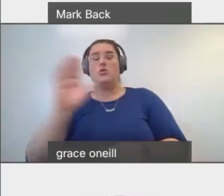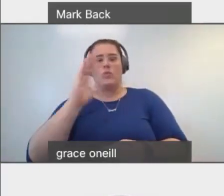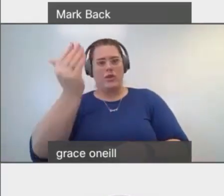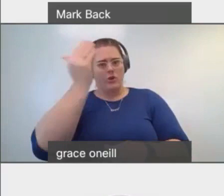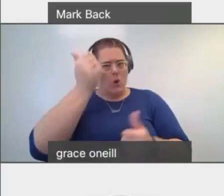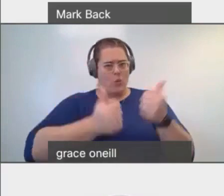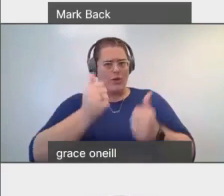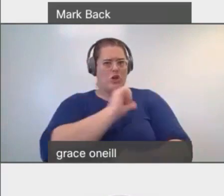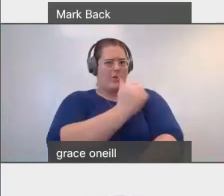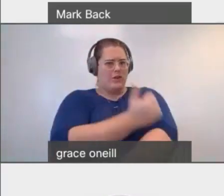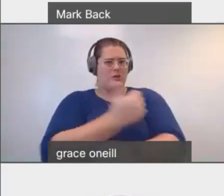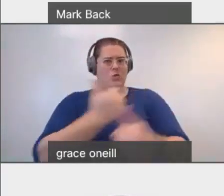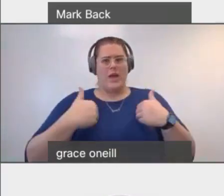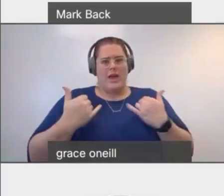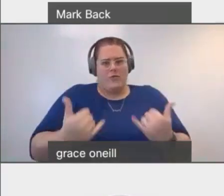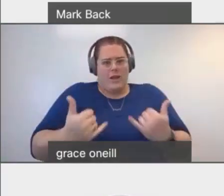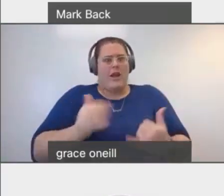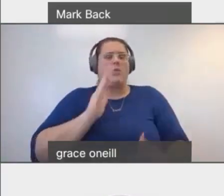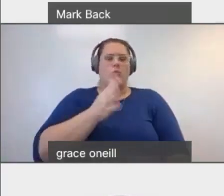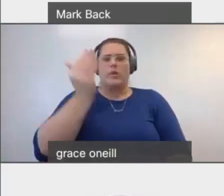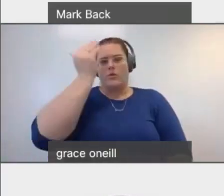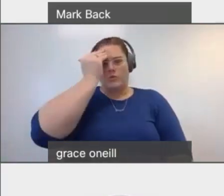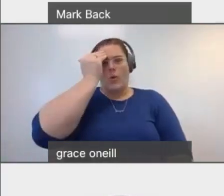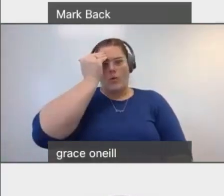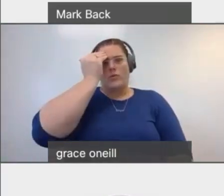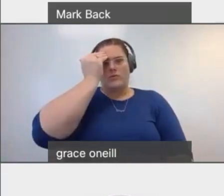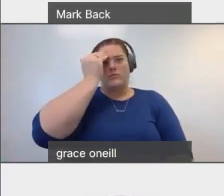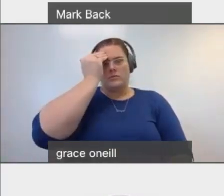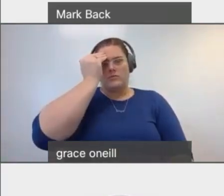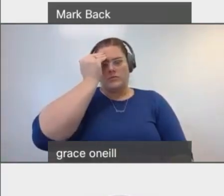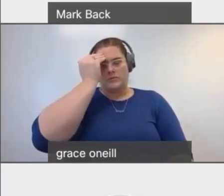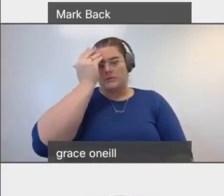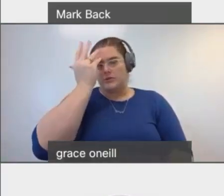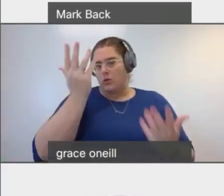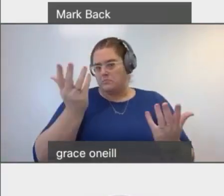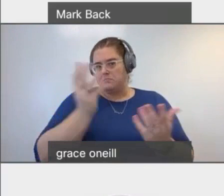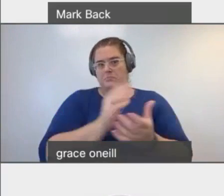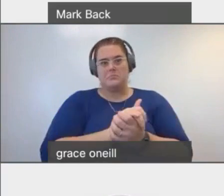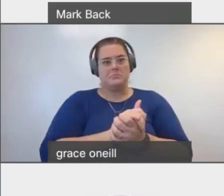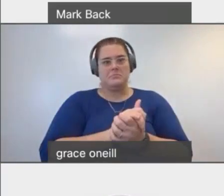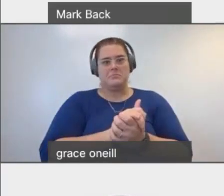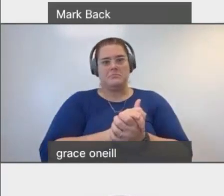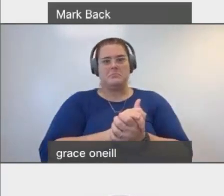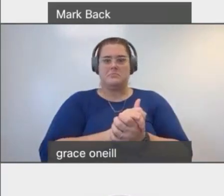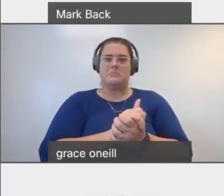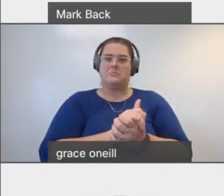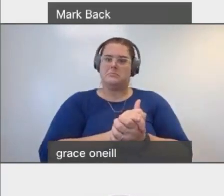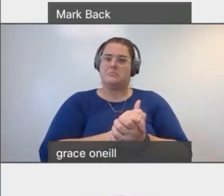you currently have. And so, I mean, I appreciate